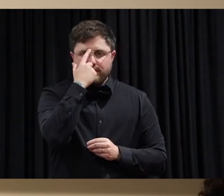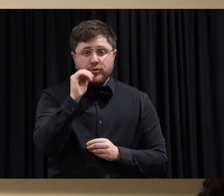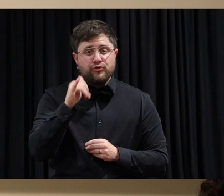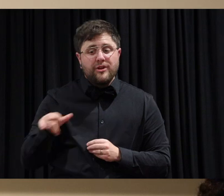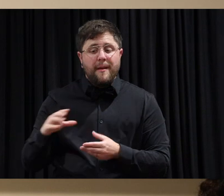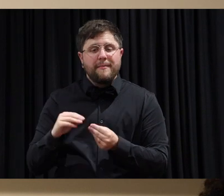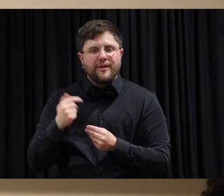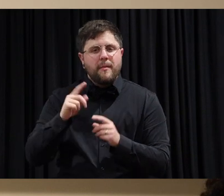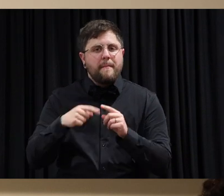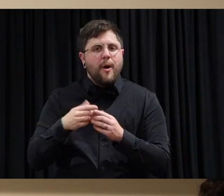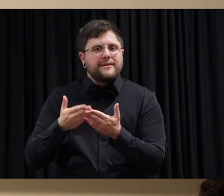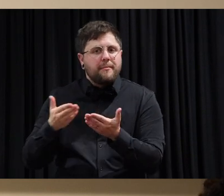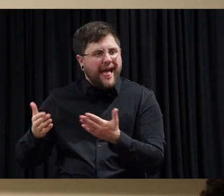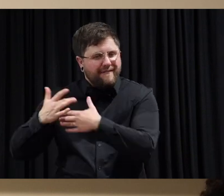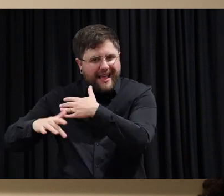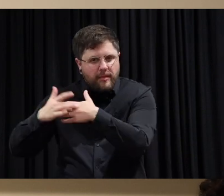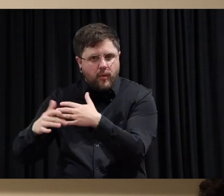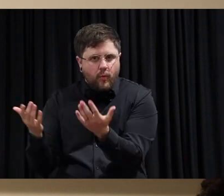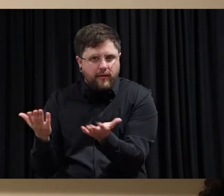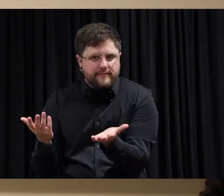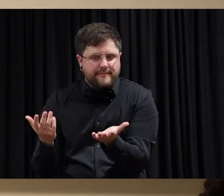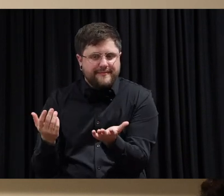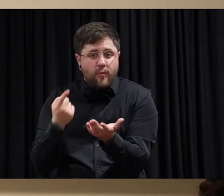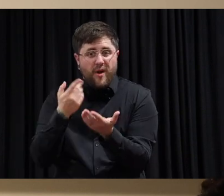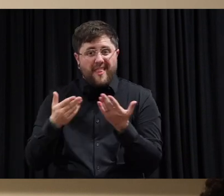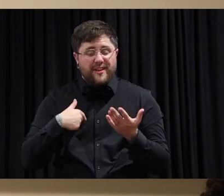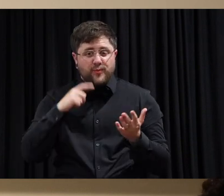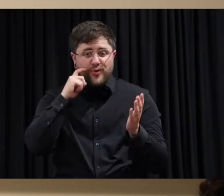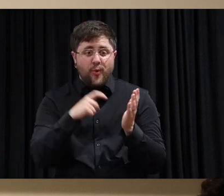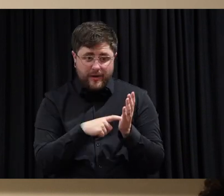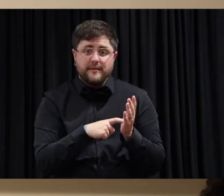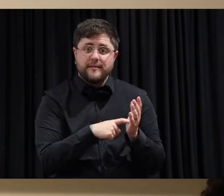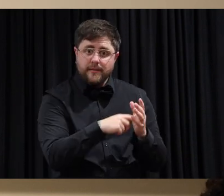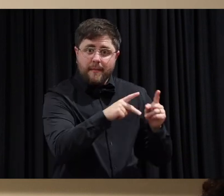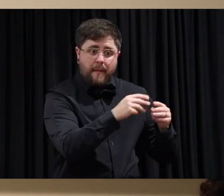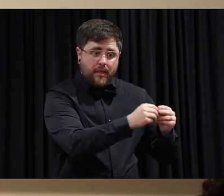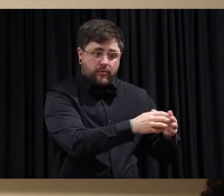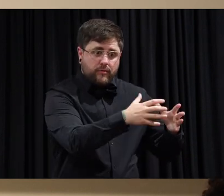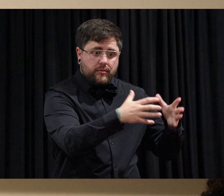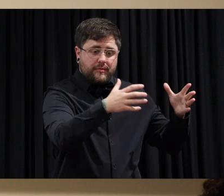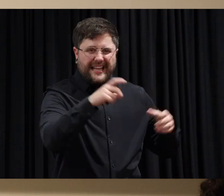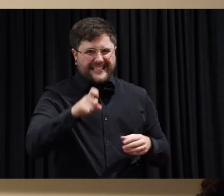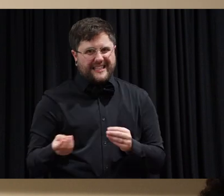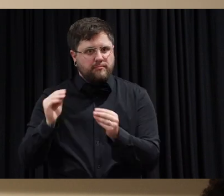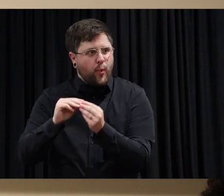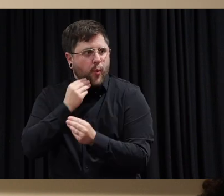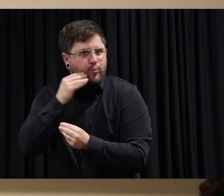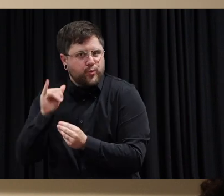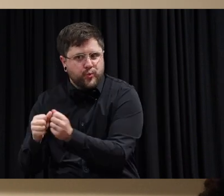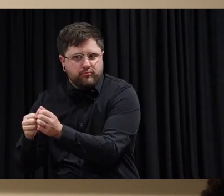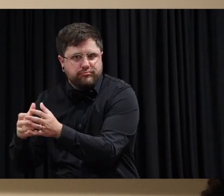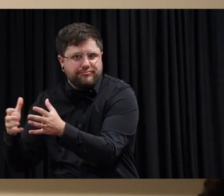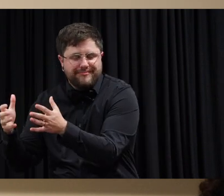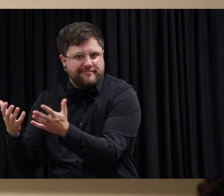about the supply side as well. One of the things we're encountering now, again, you know, population growth, we need more units built, but you're also seeing